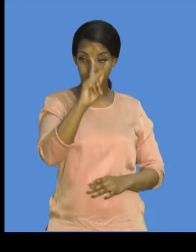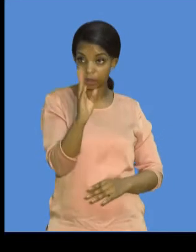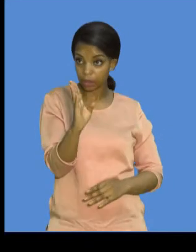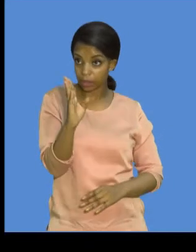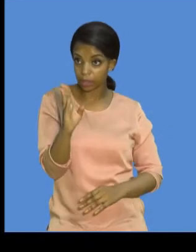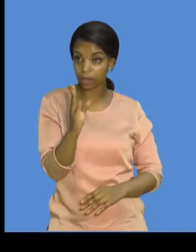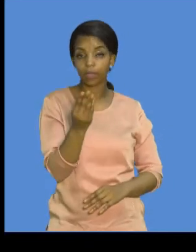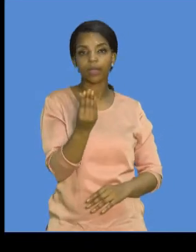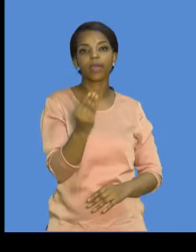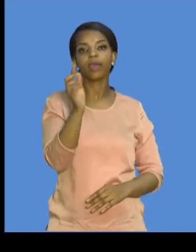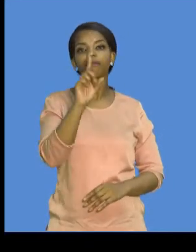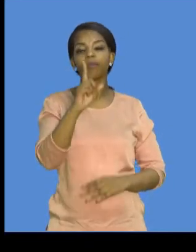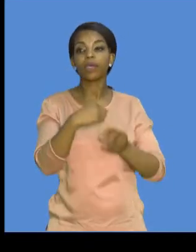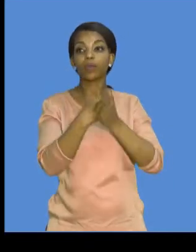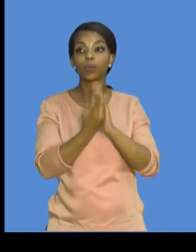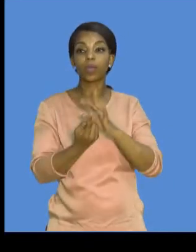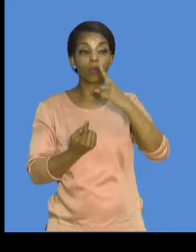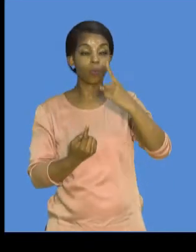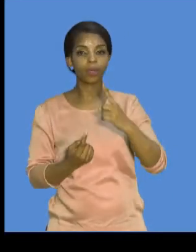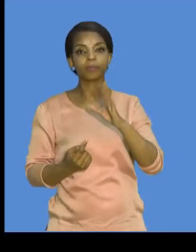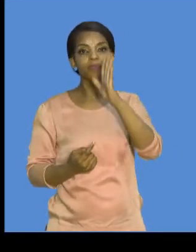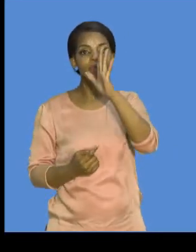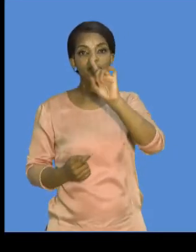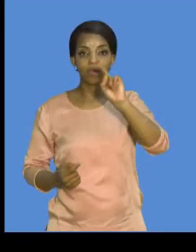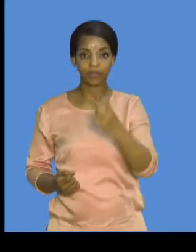5,000. With week 2, I have